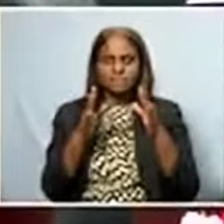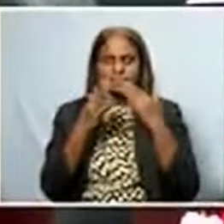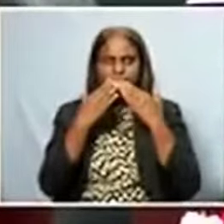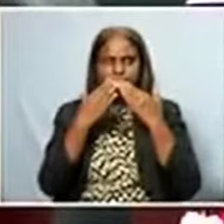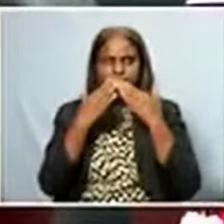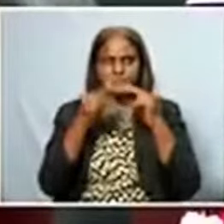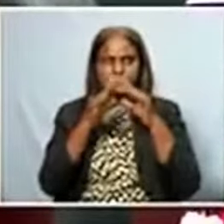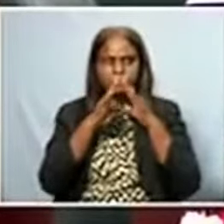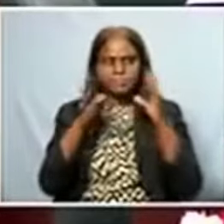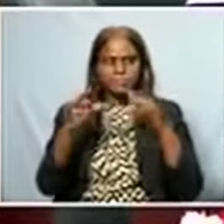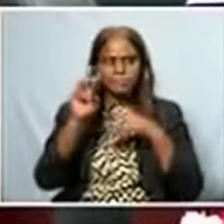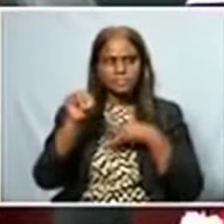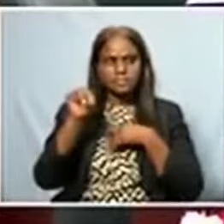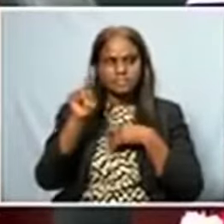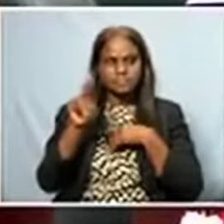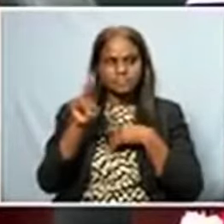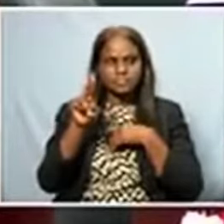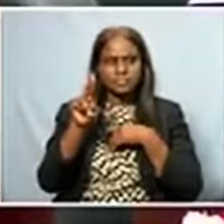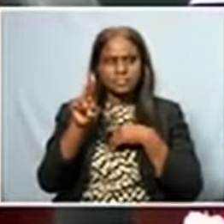Mr.